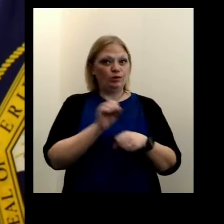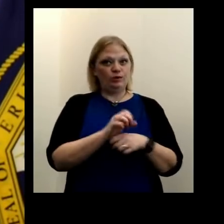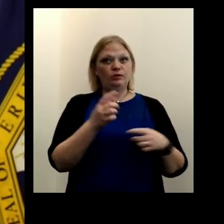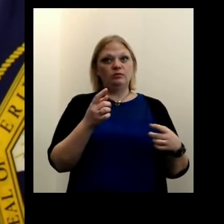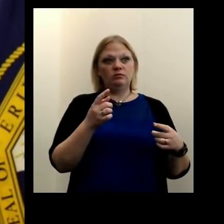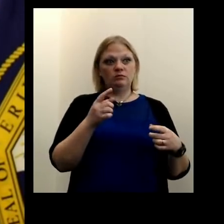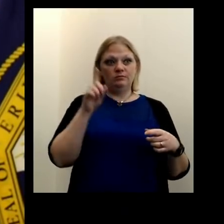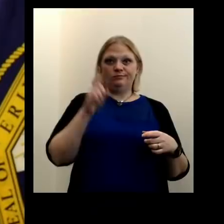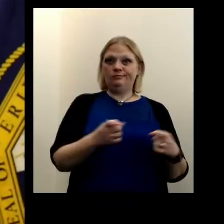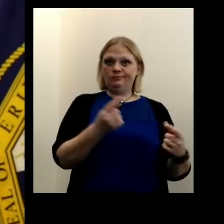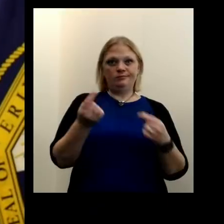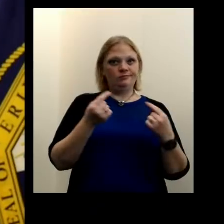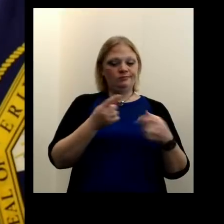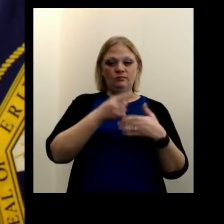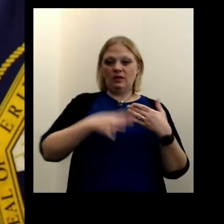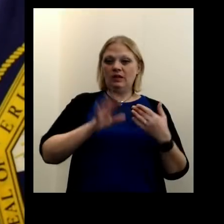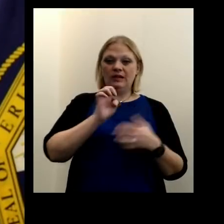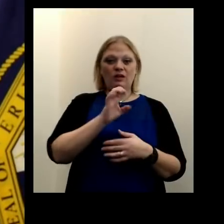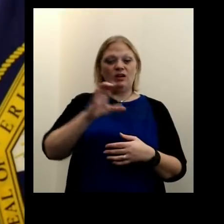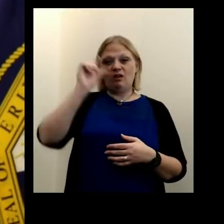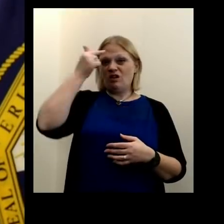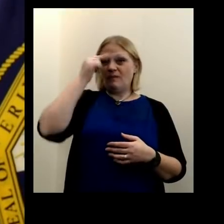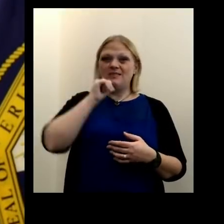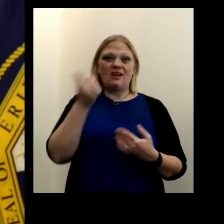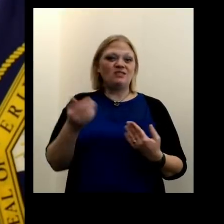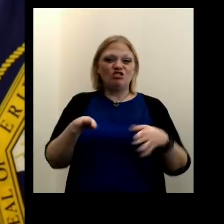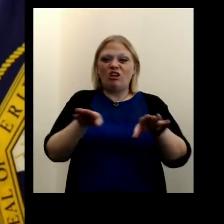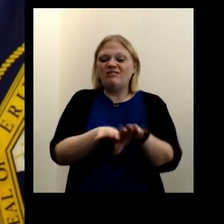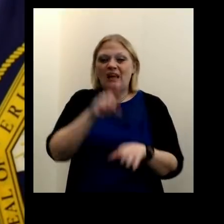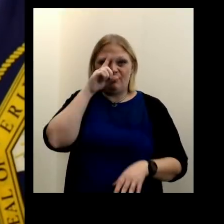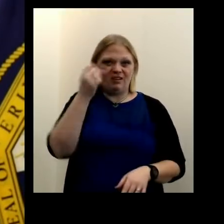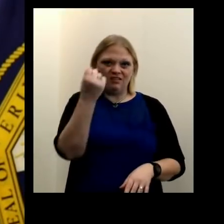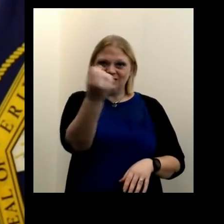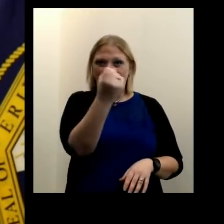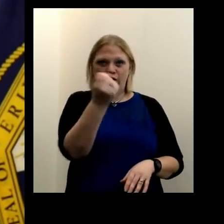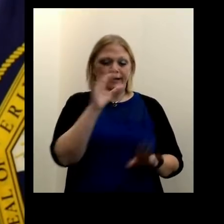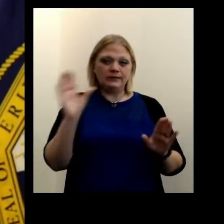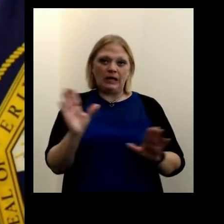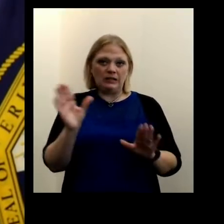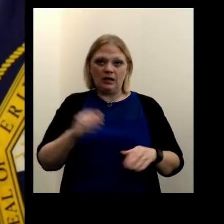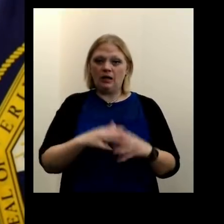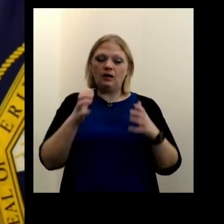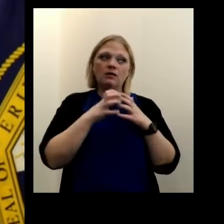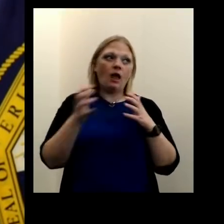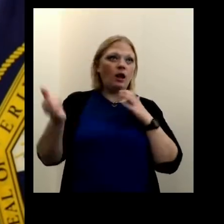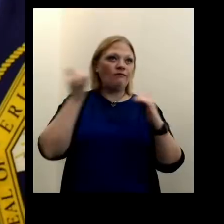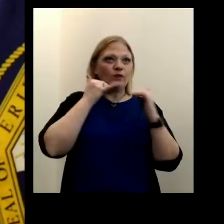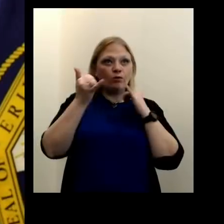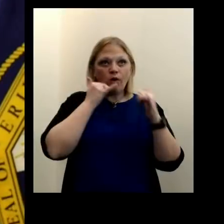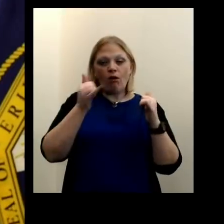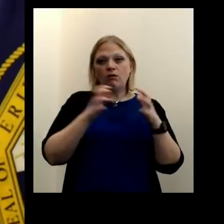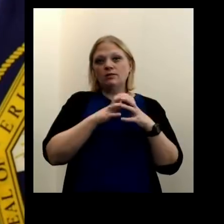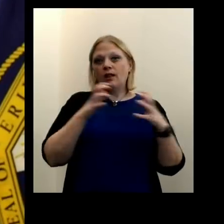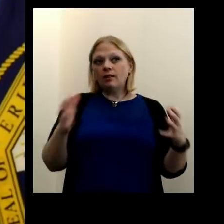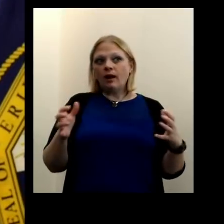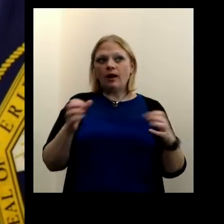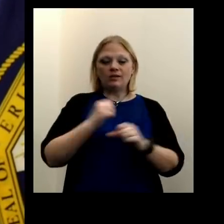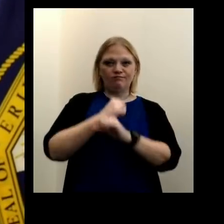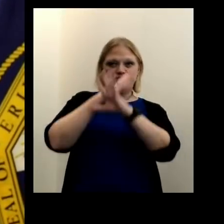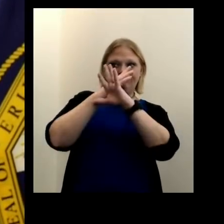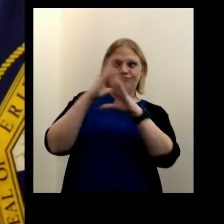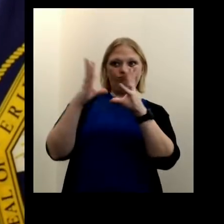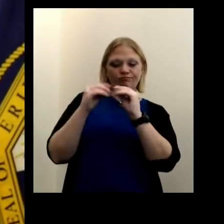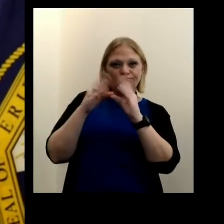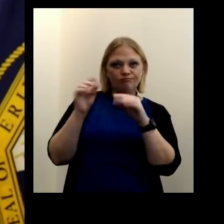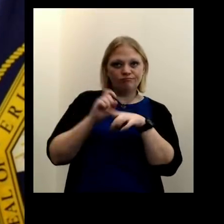weekend. Erie County government does not shut down just because it's a Saturday or Sunday. Lots of phone calls, lots of virtual conference